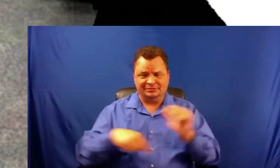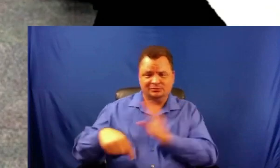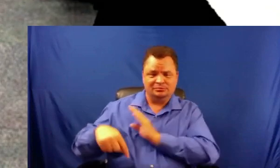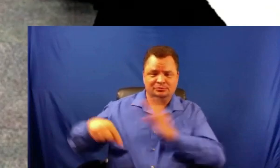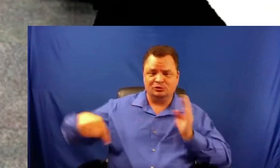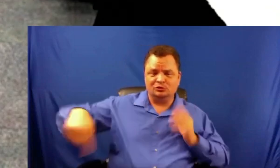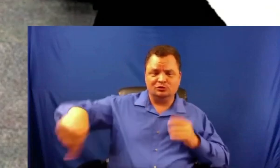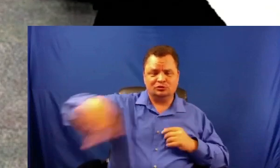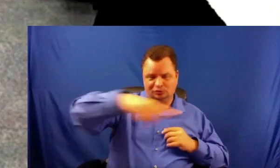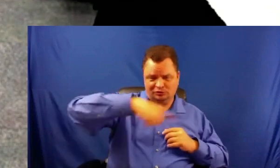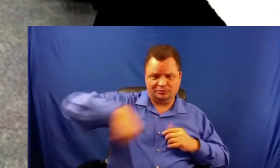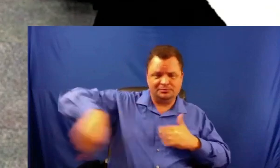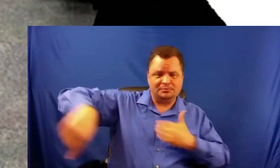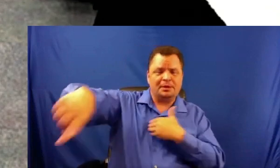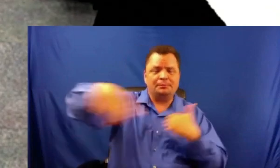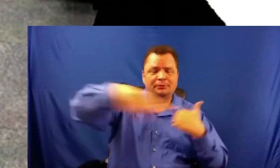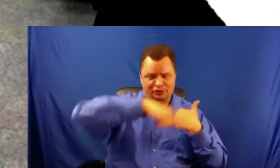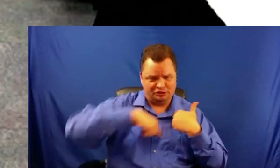likewise, Susan.